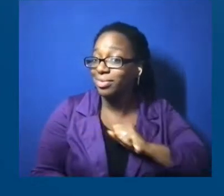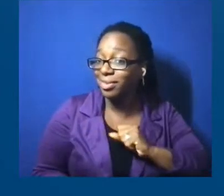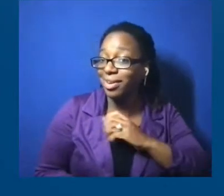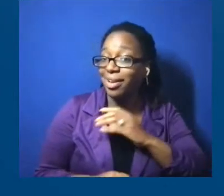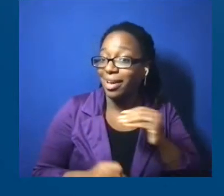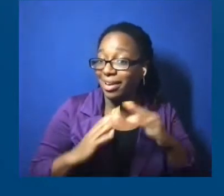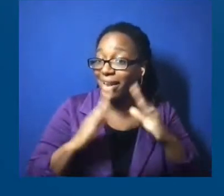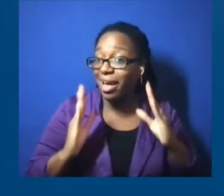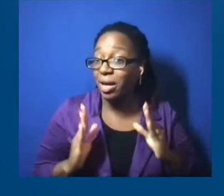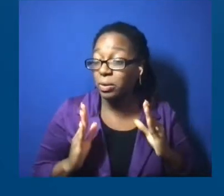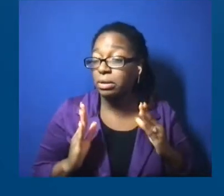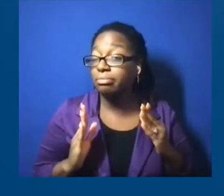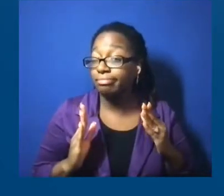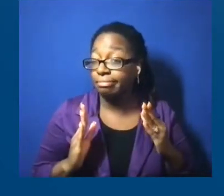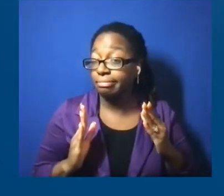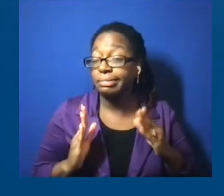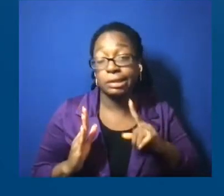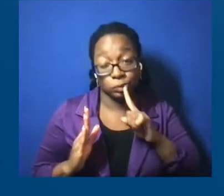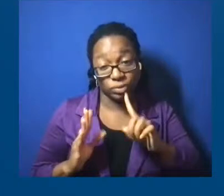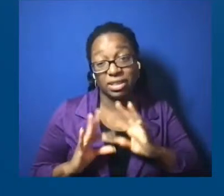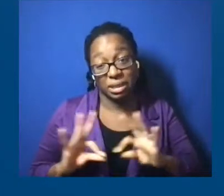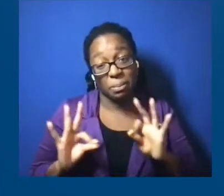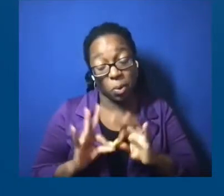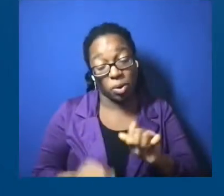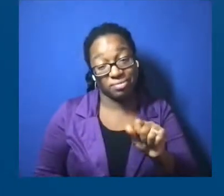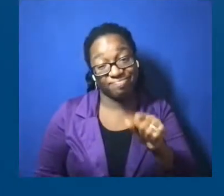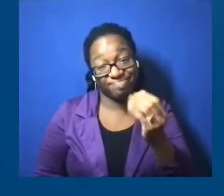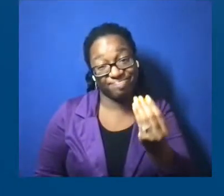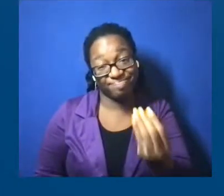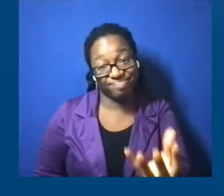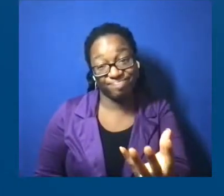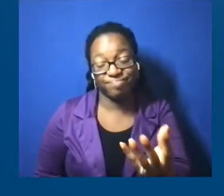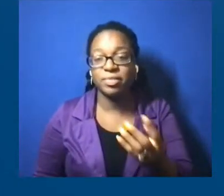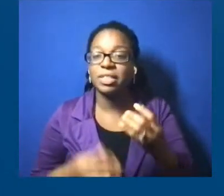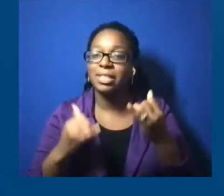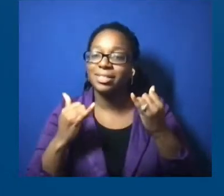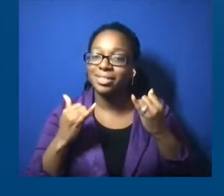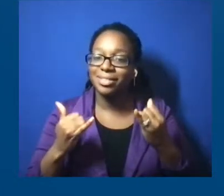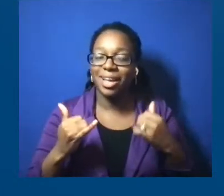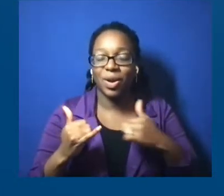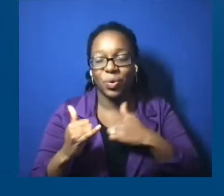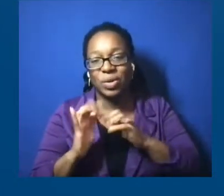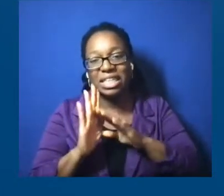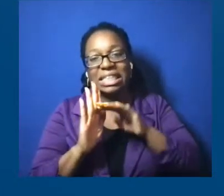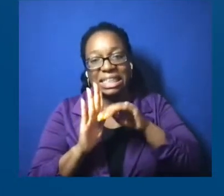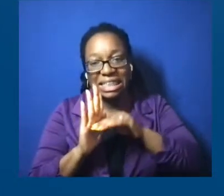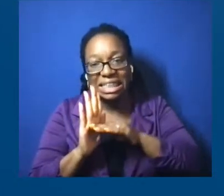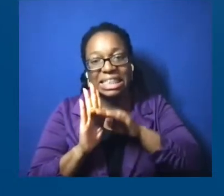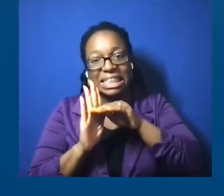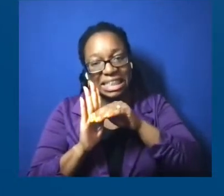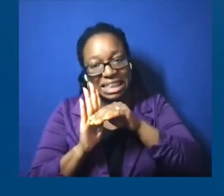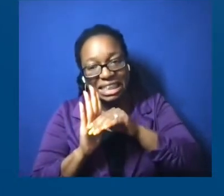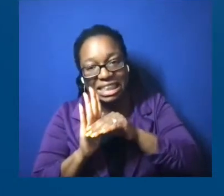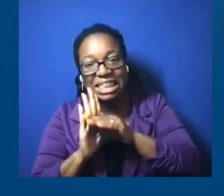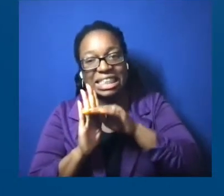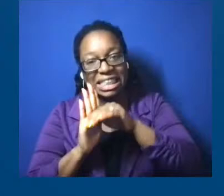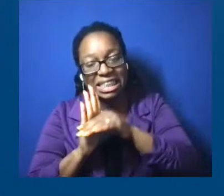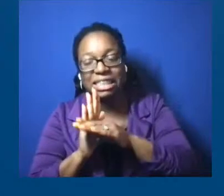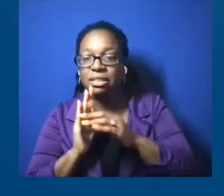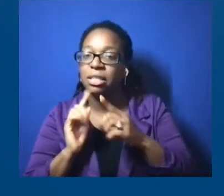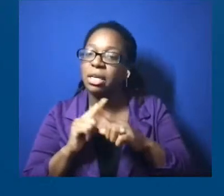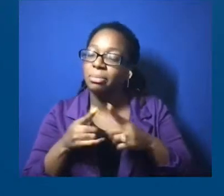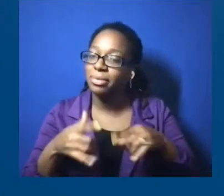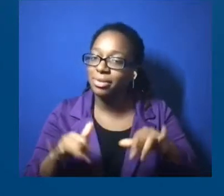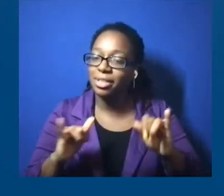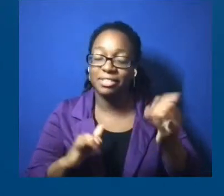deal. And so far we're running against the tide and we're beating the tide. But we just have 15 days until one of